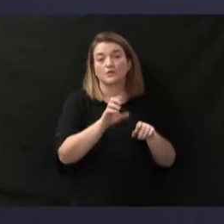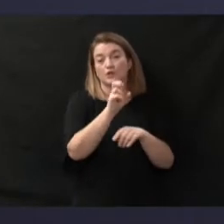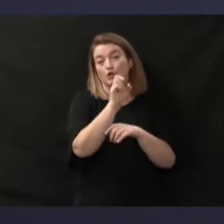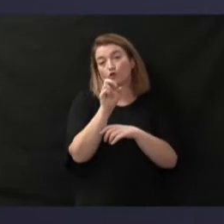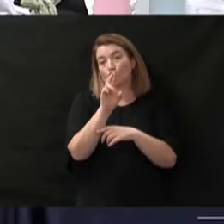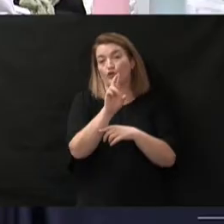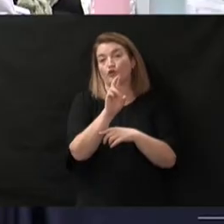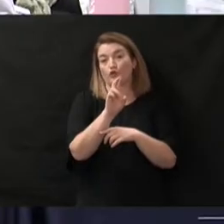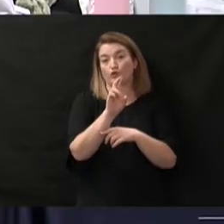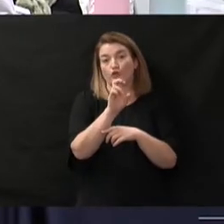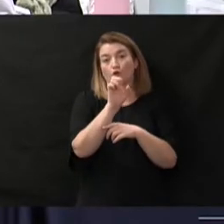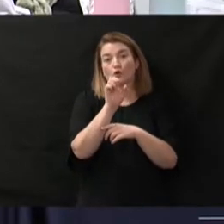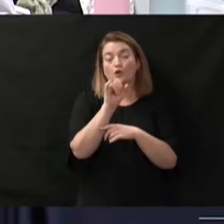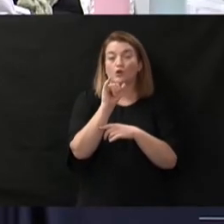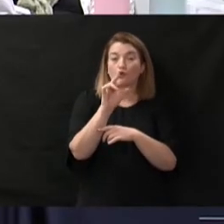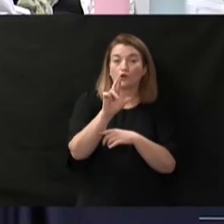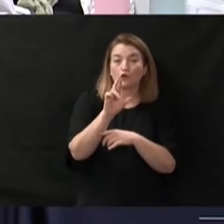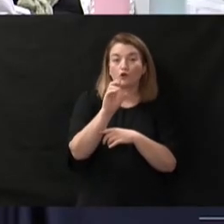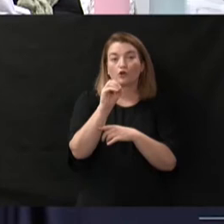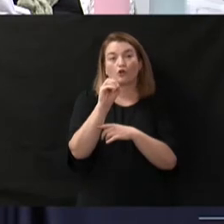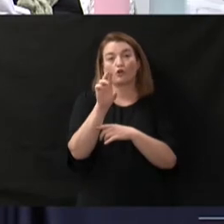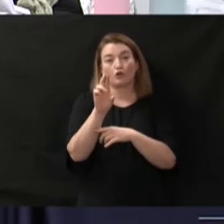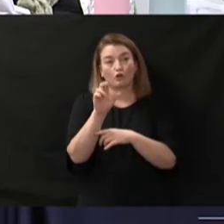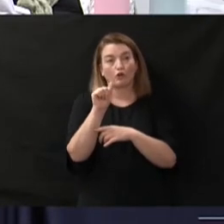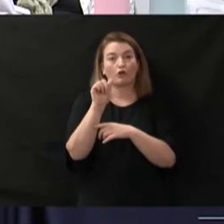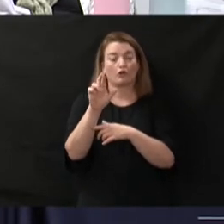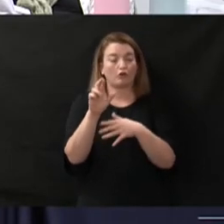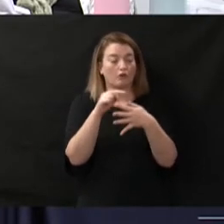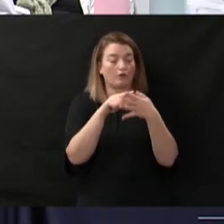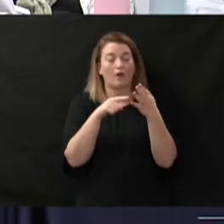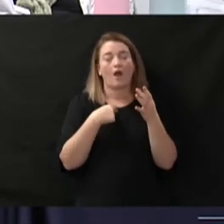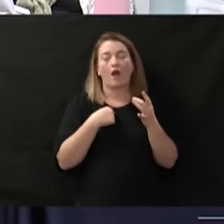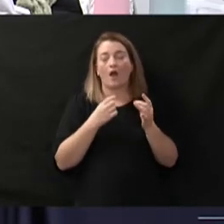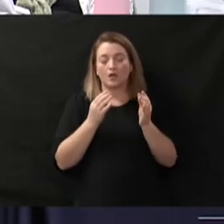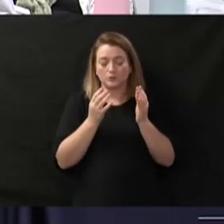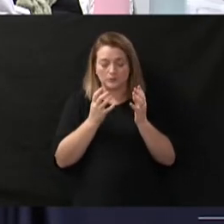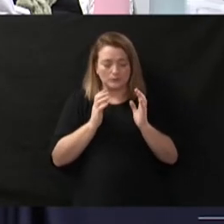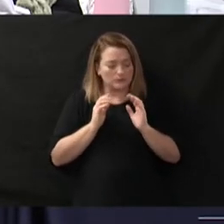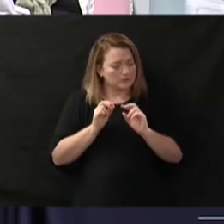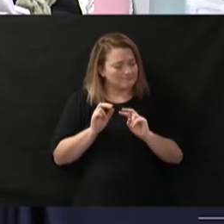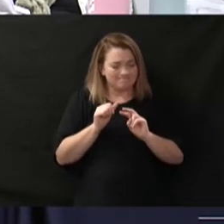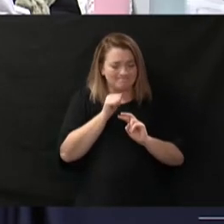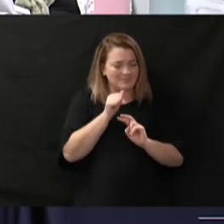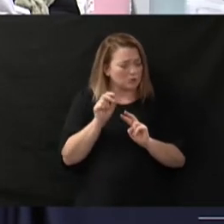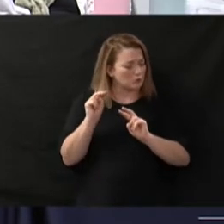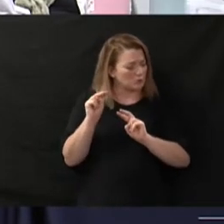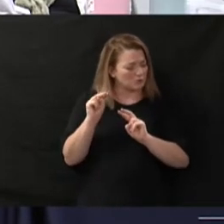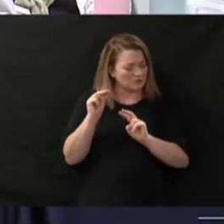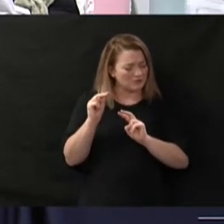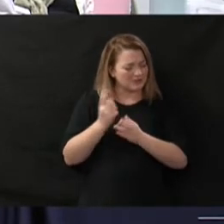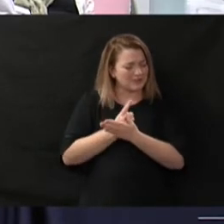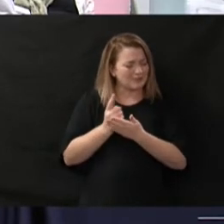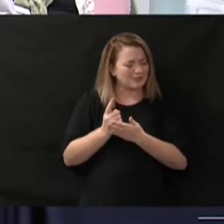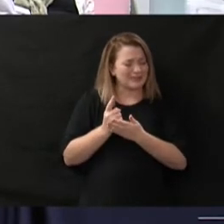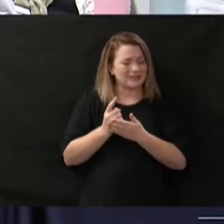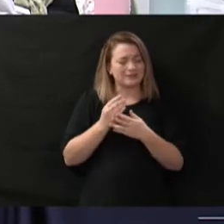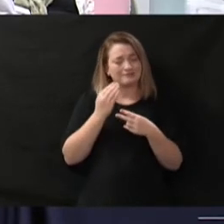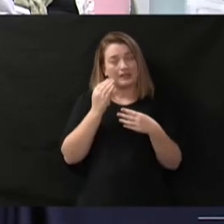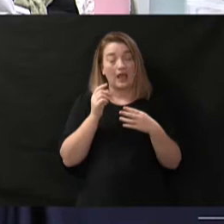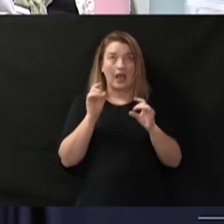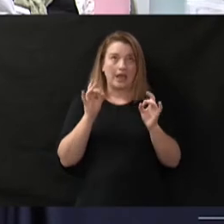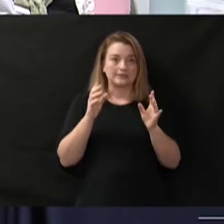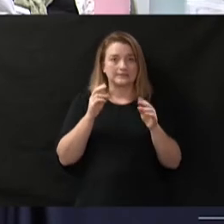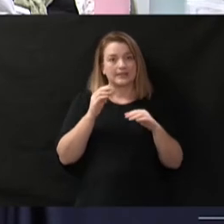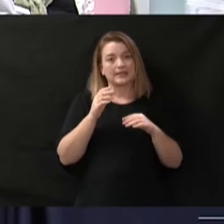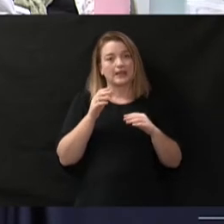oh my gosh, I just dread that week. Mm-hmm. And so I'm thinking, and, you know, I hate to say the lesser of two evils, but do you